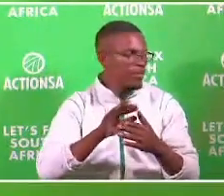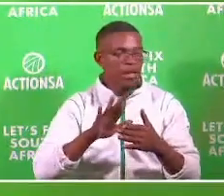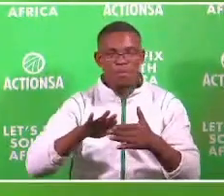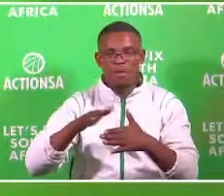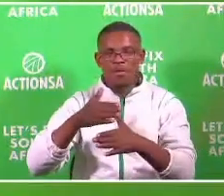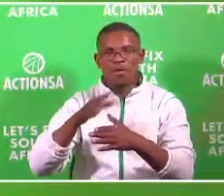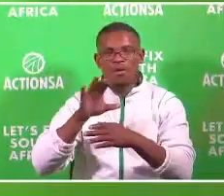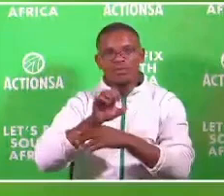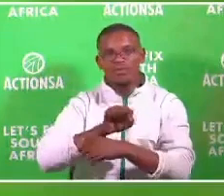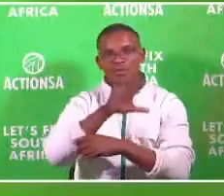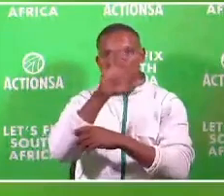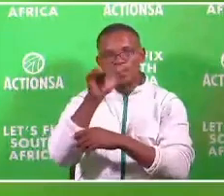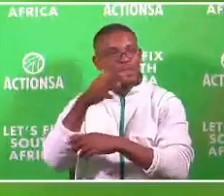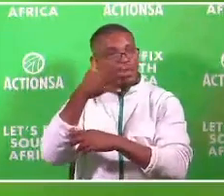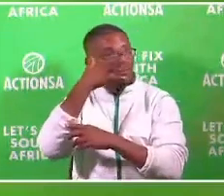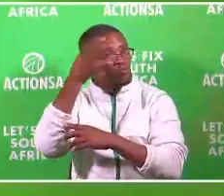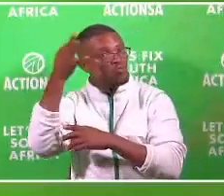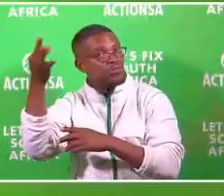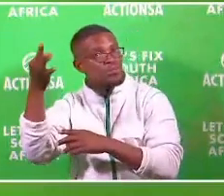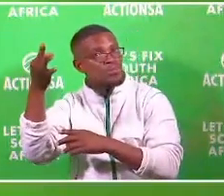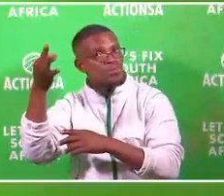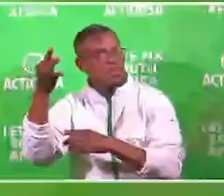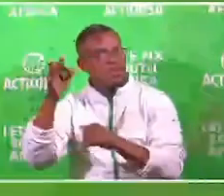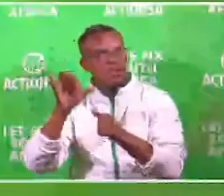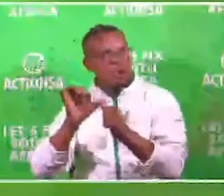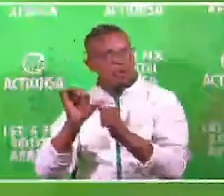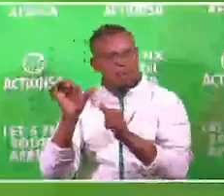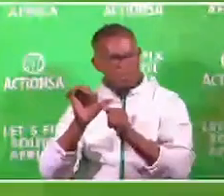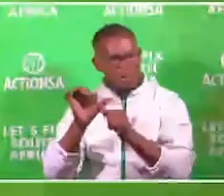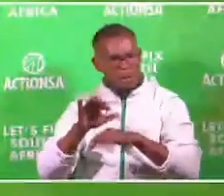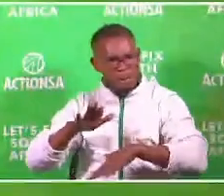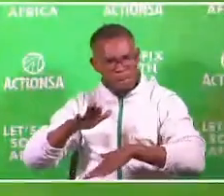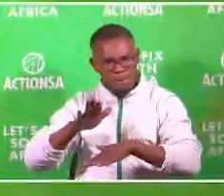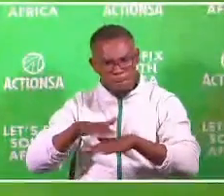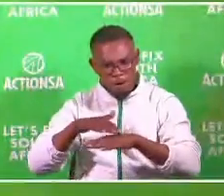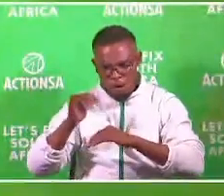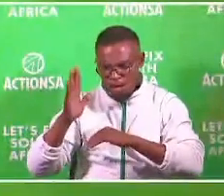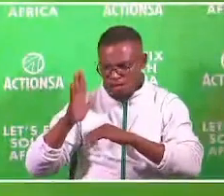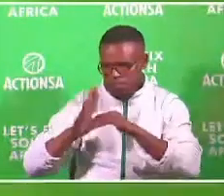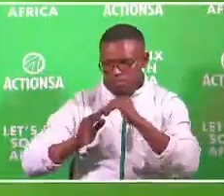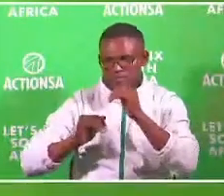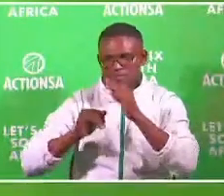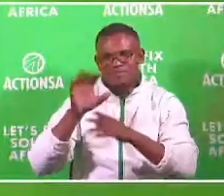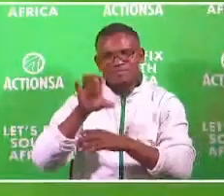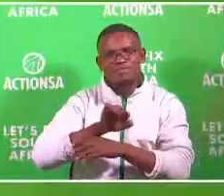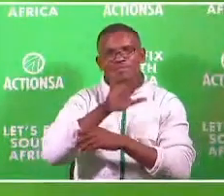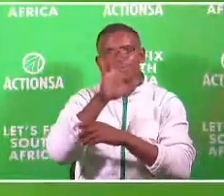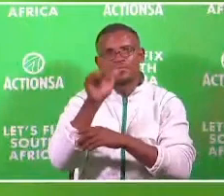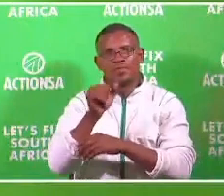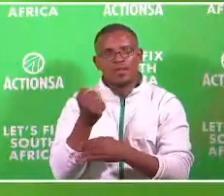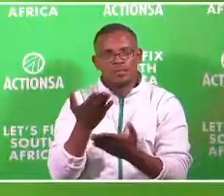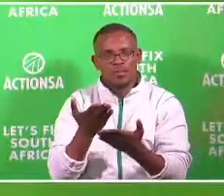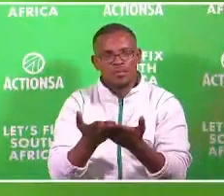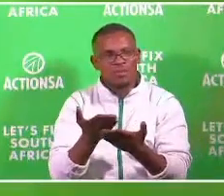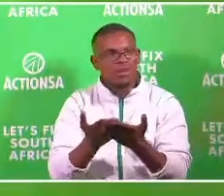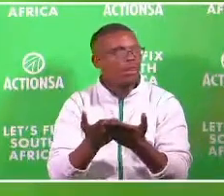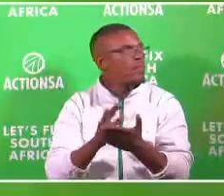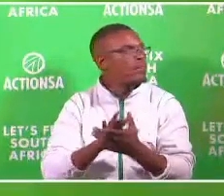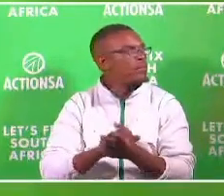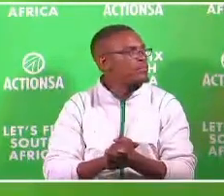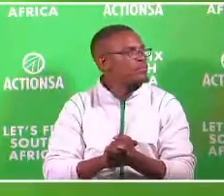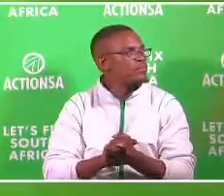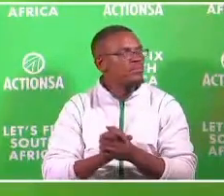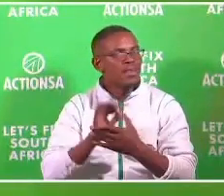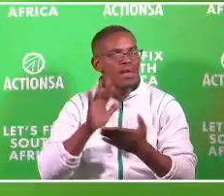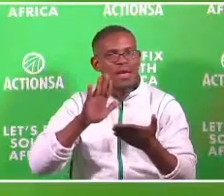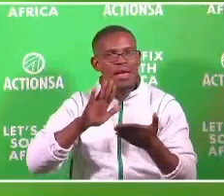African dream, a vision for a better, more abundant, prosperous South Africa, is possible. And